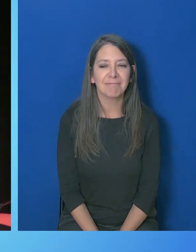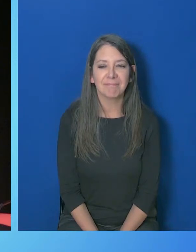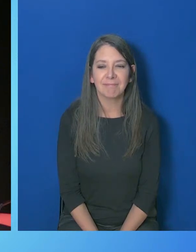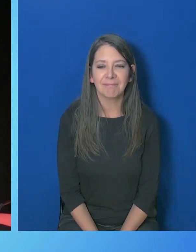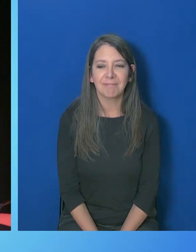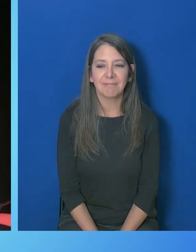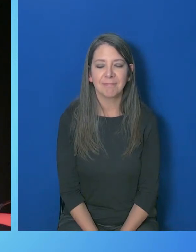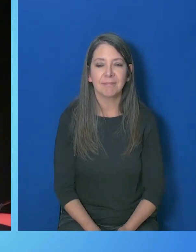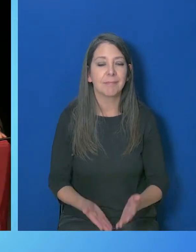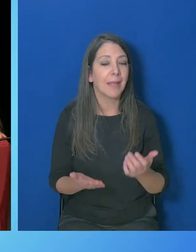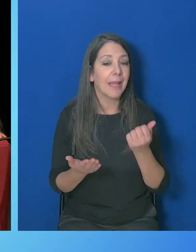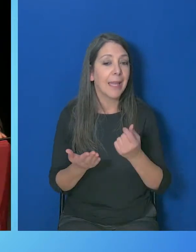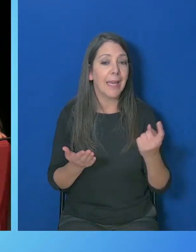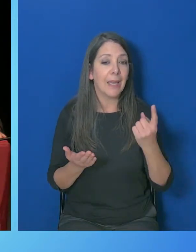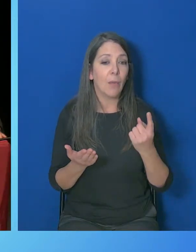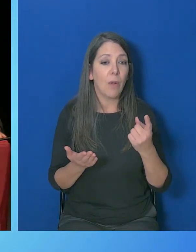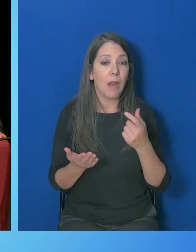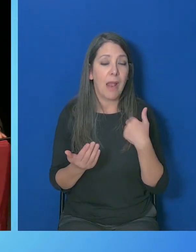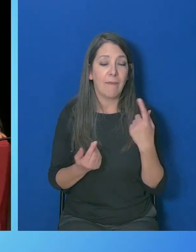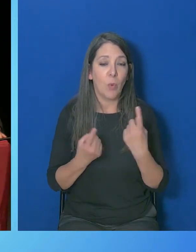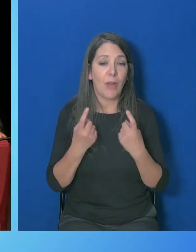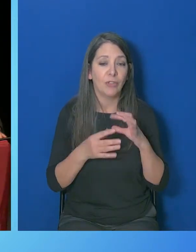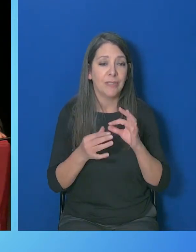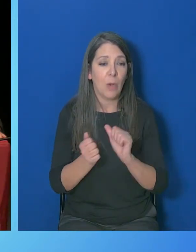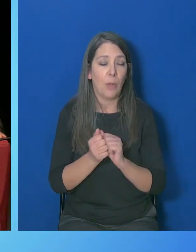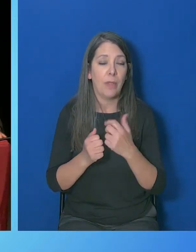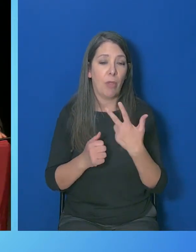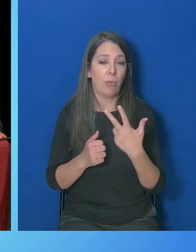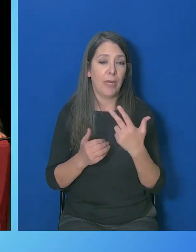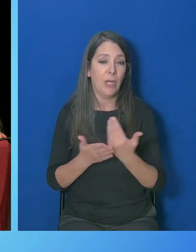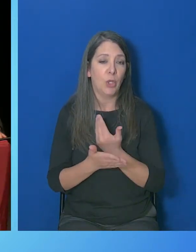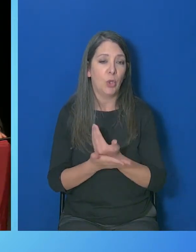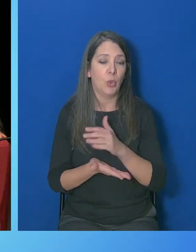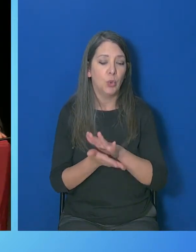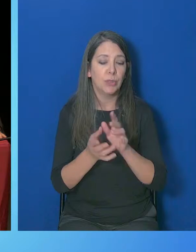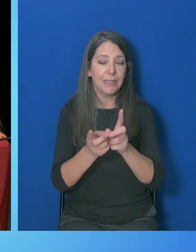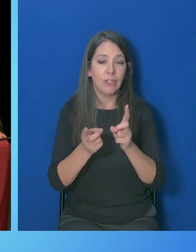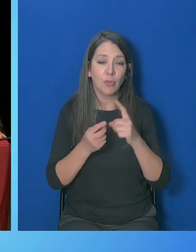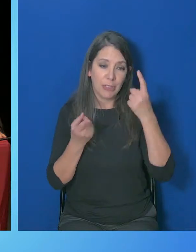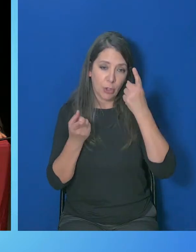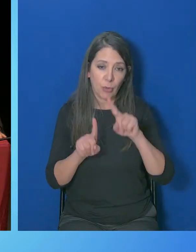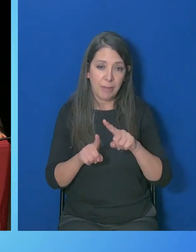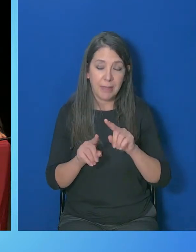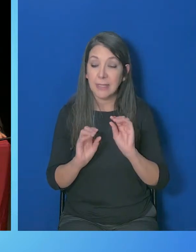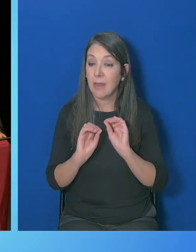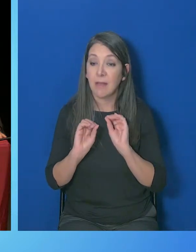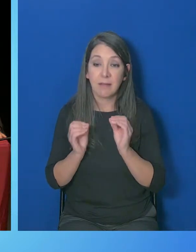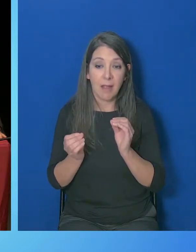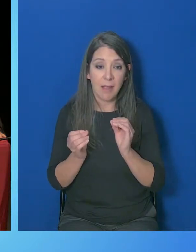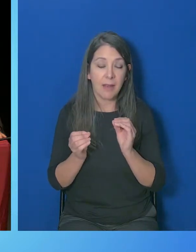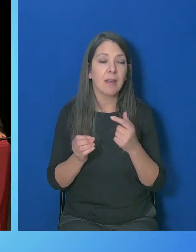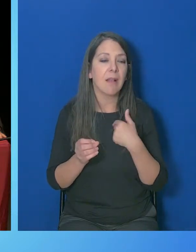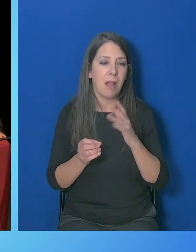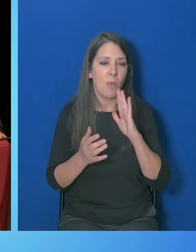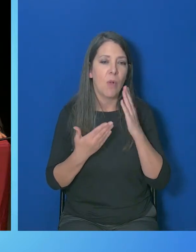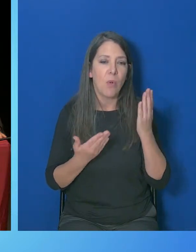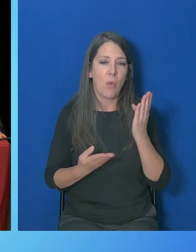Any questions on the 3 new district agreements? If none, I will take a